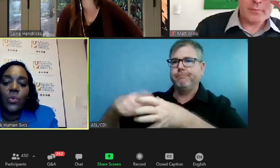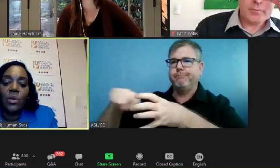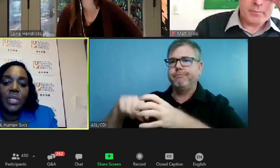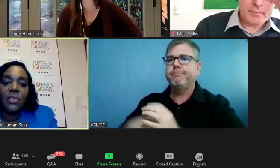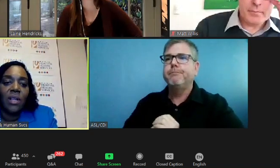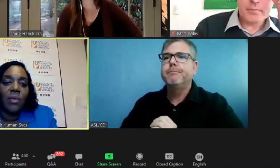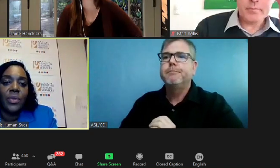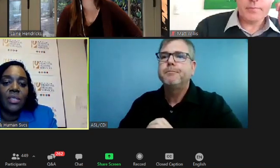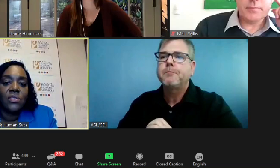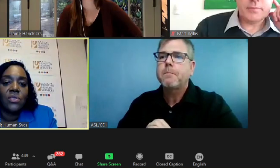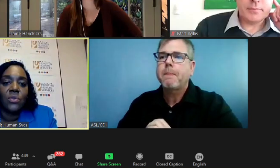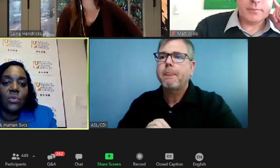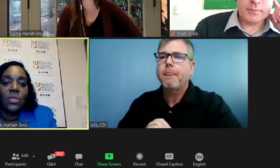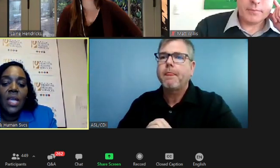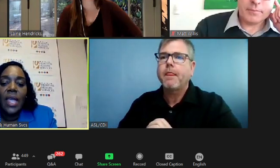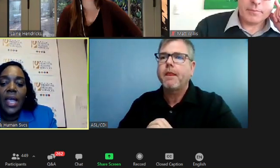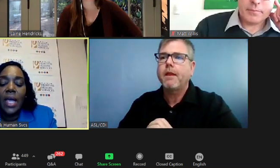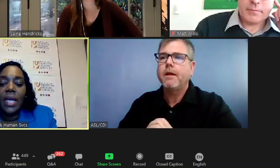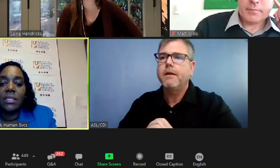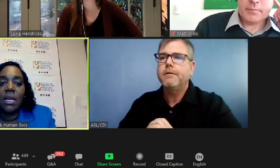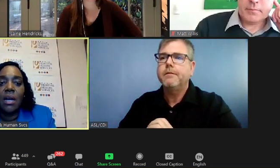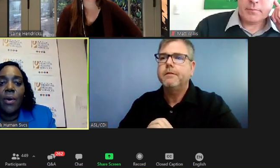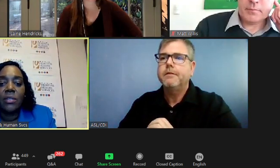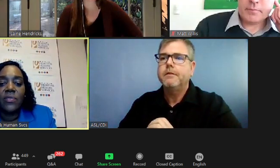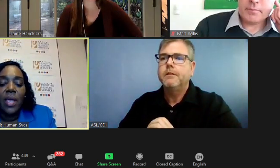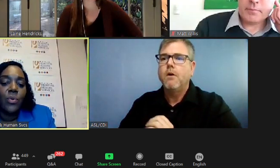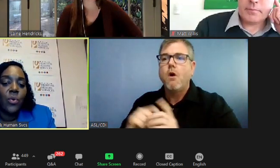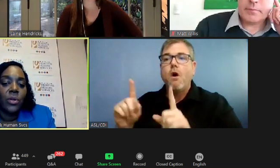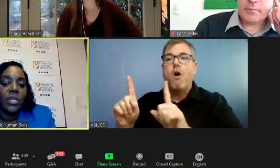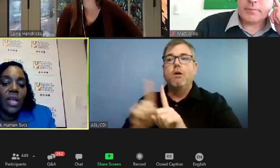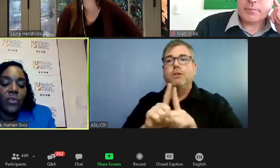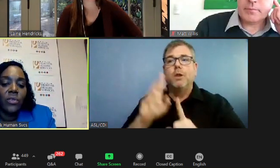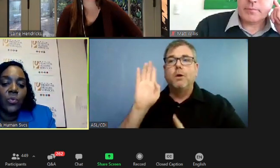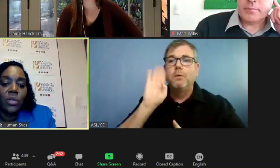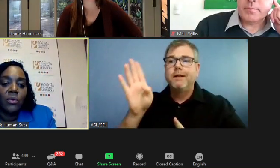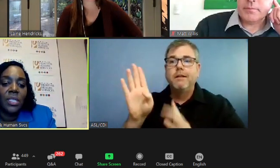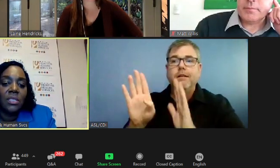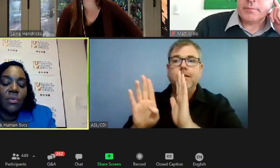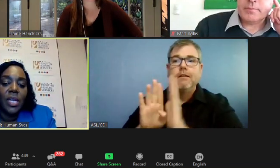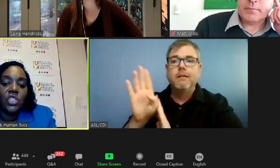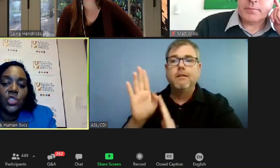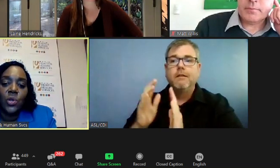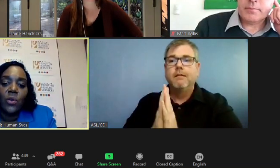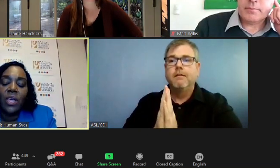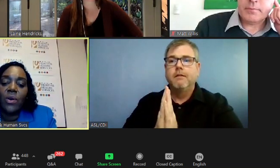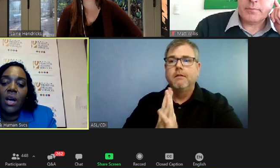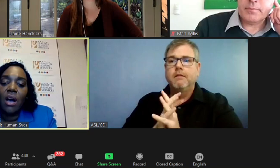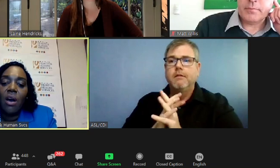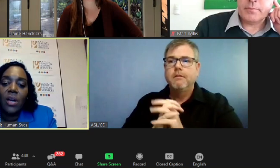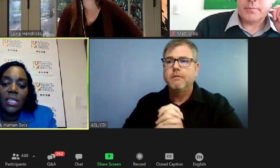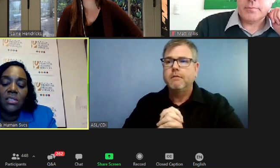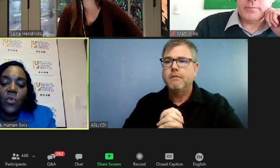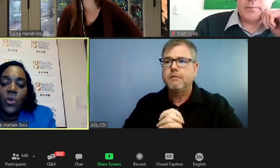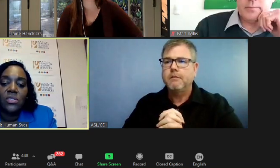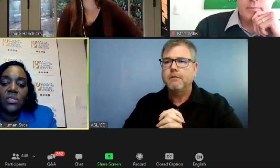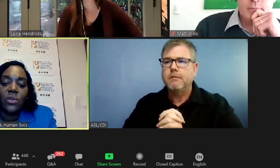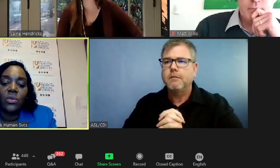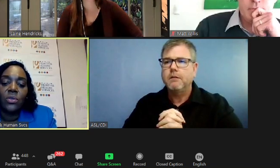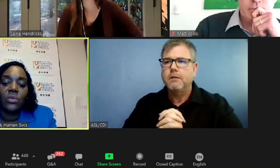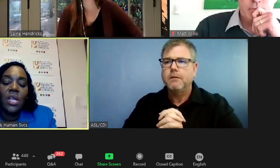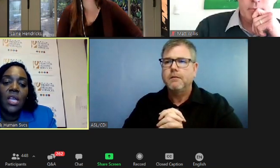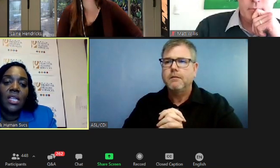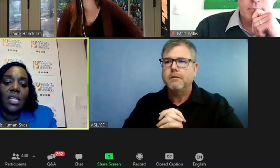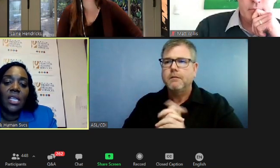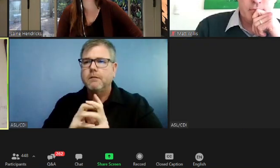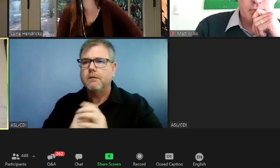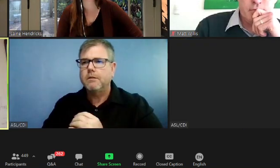that we will be developing soon. And part of that board effort will be to make sure that all kinds of voices are